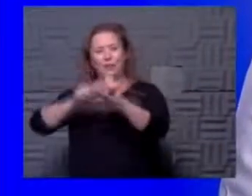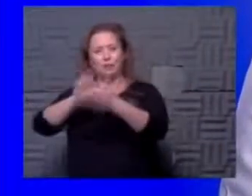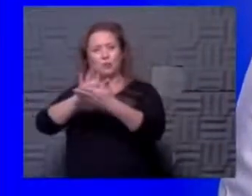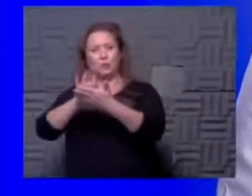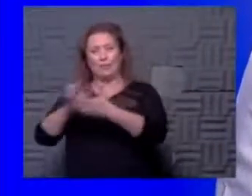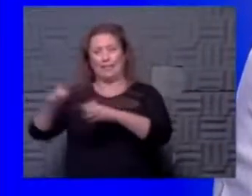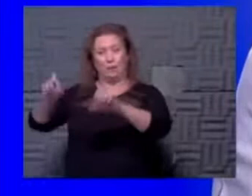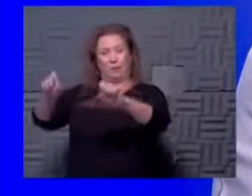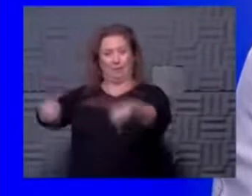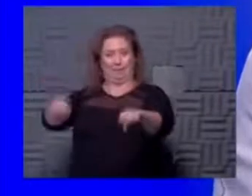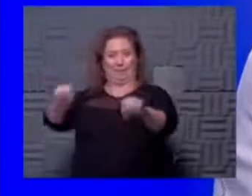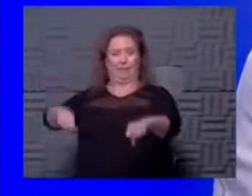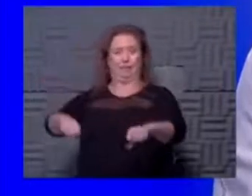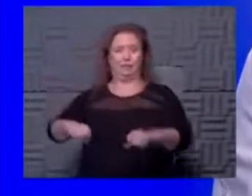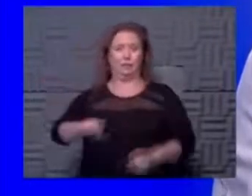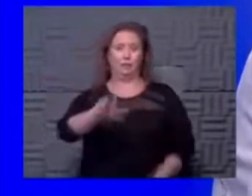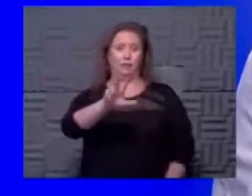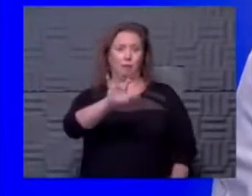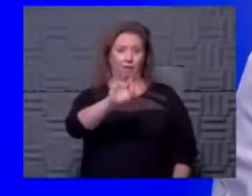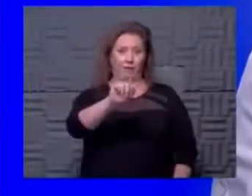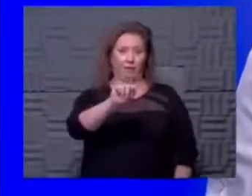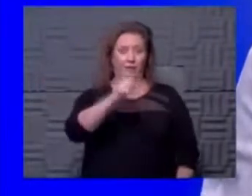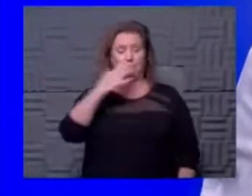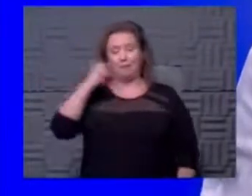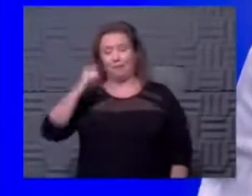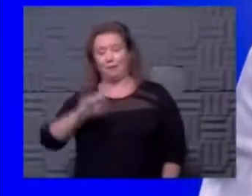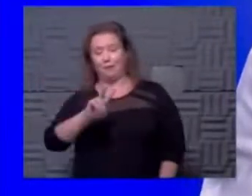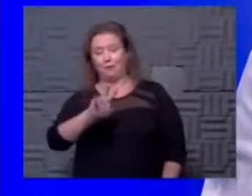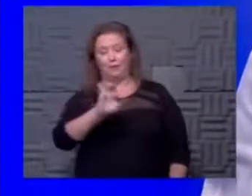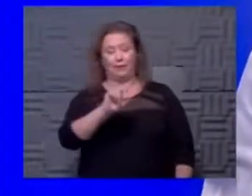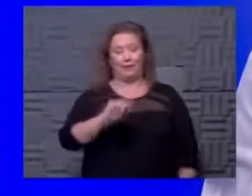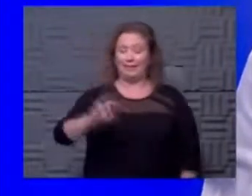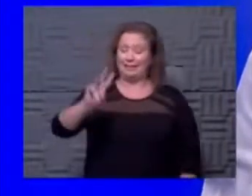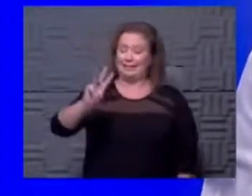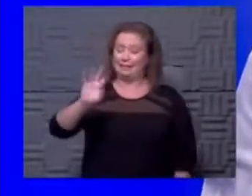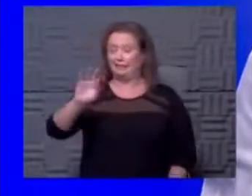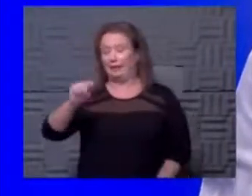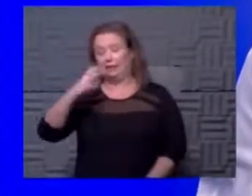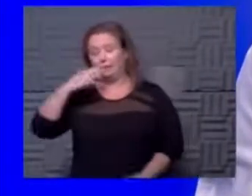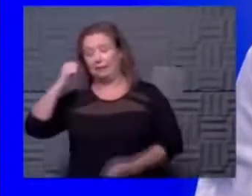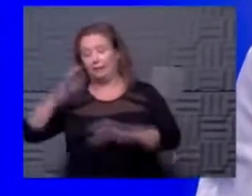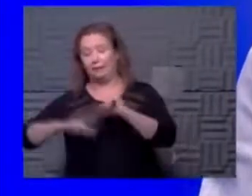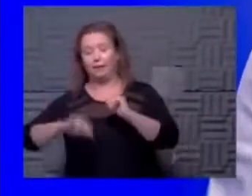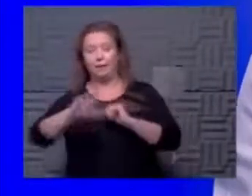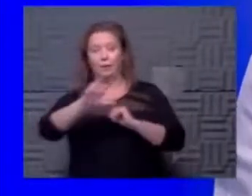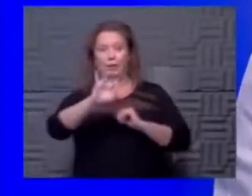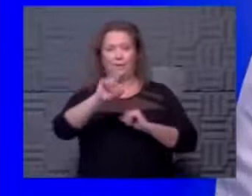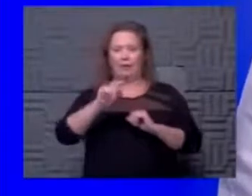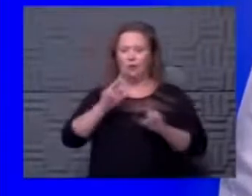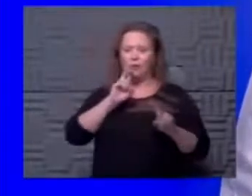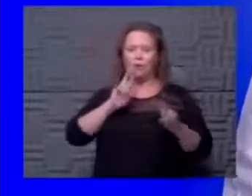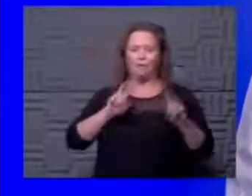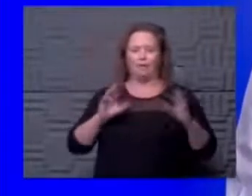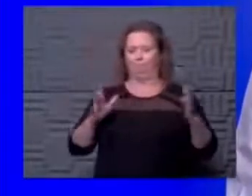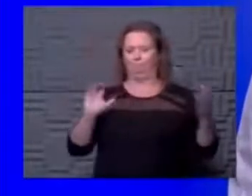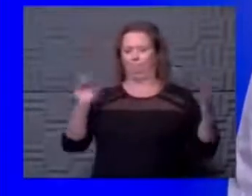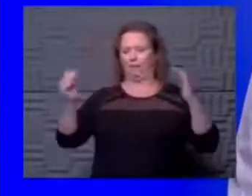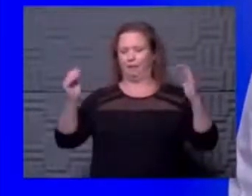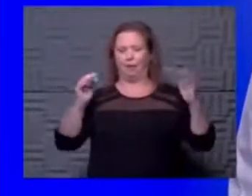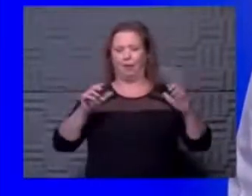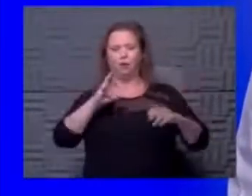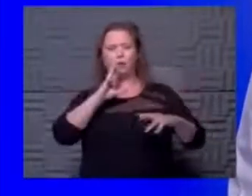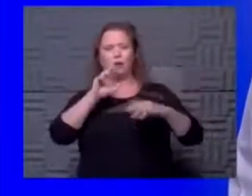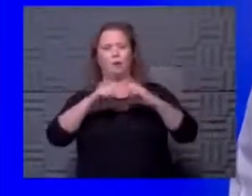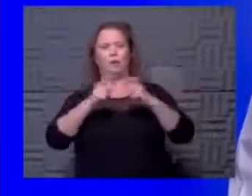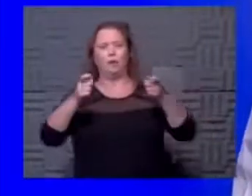to do? 3 feet is definitely better than 2 feet. 6 feet is definitely better than 3 feet. I think you have to take that into account. Talk